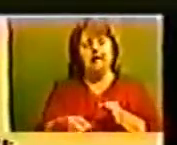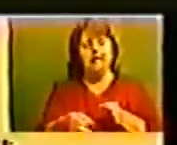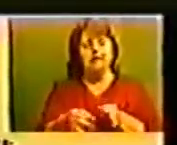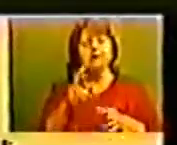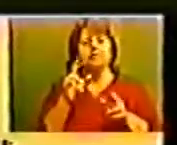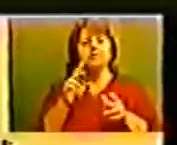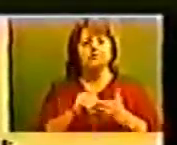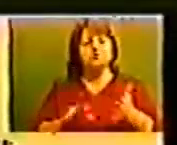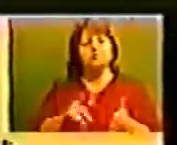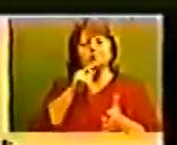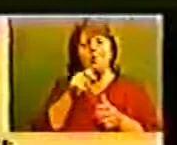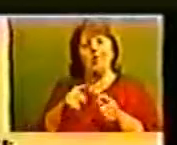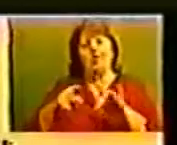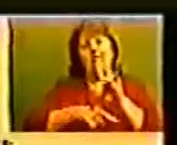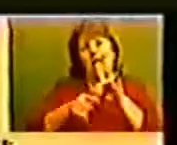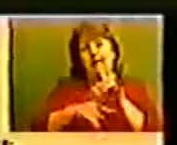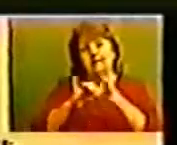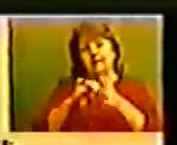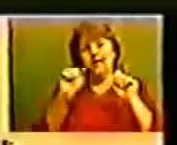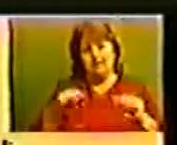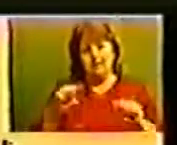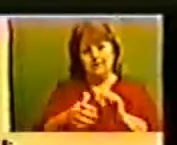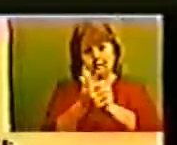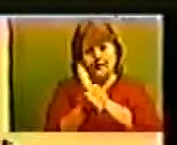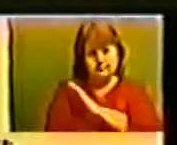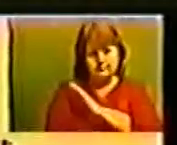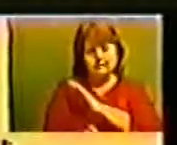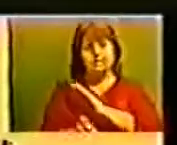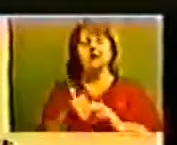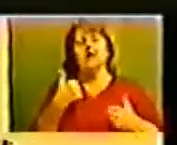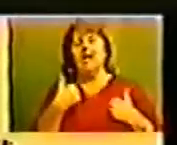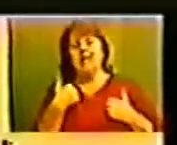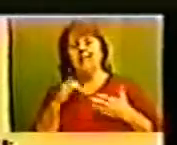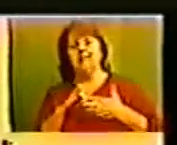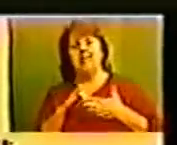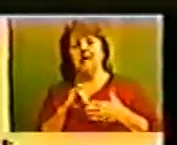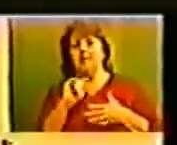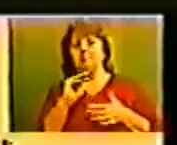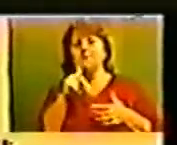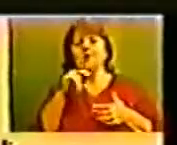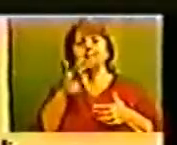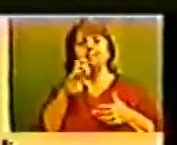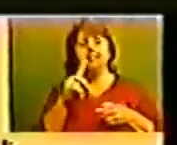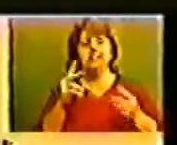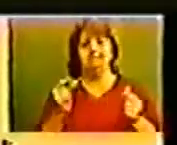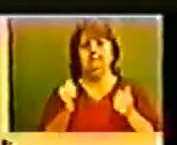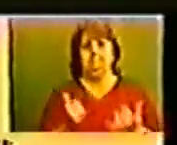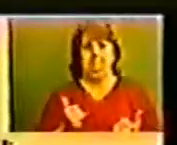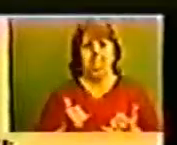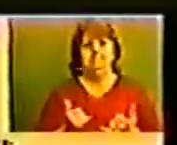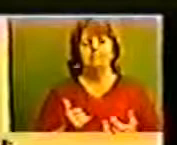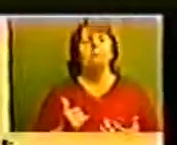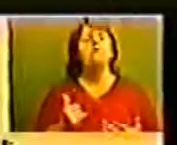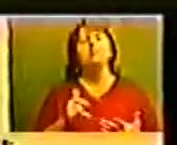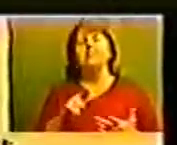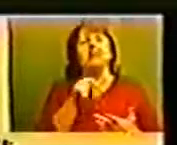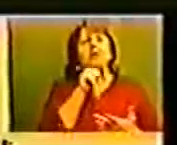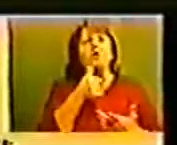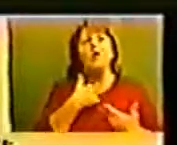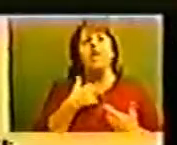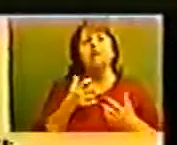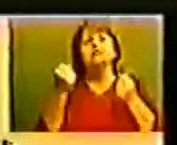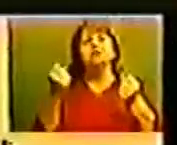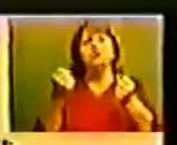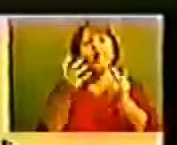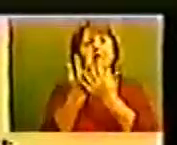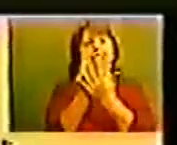are lacking in this ability end up having that impulsivity. They don't have a